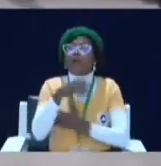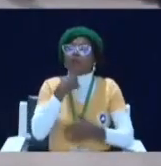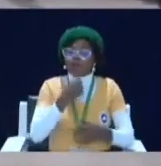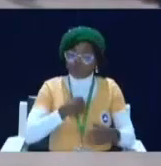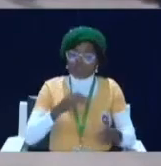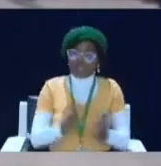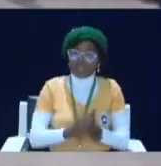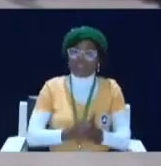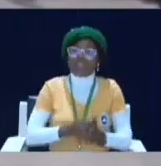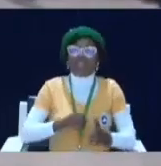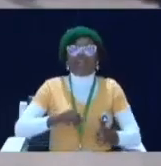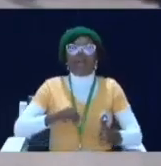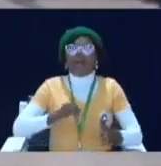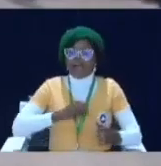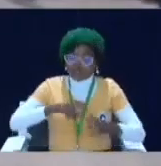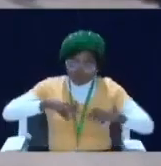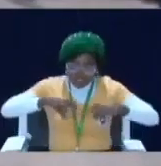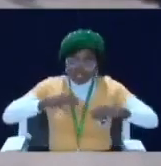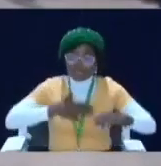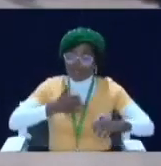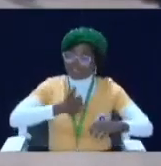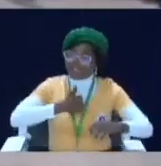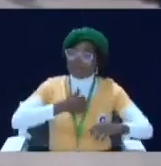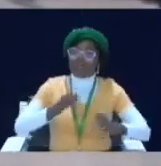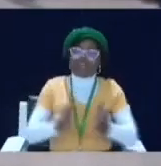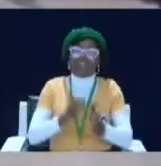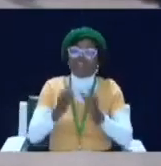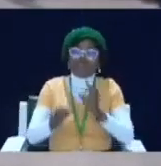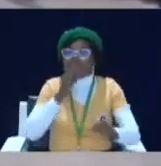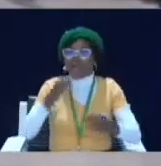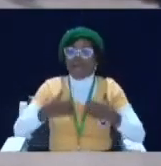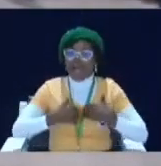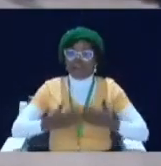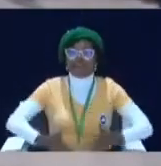anger, any form of bitterness, any form of